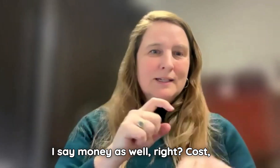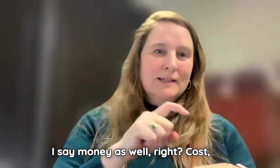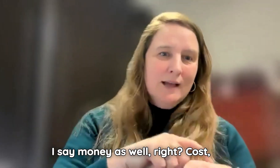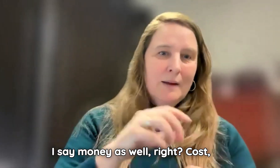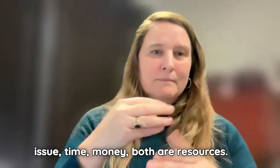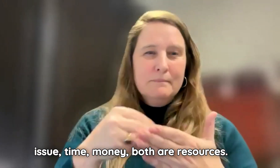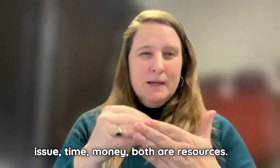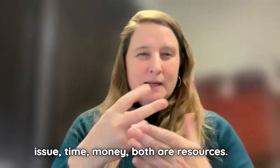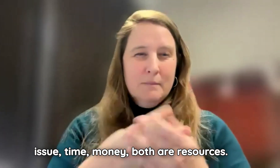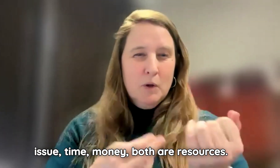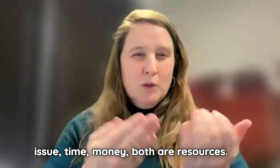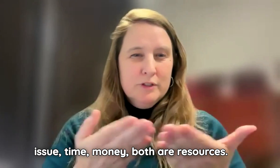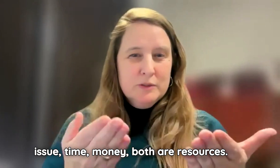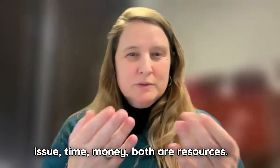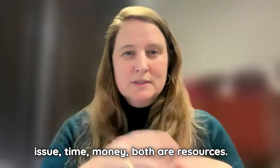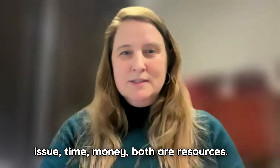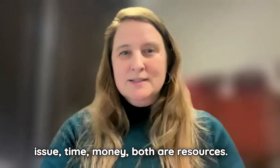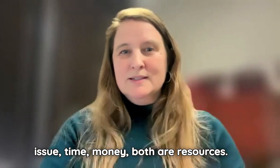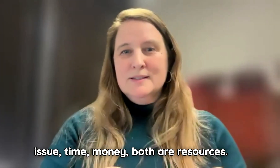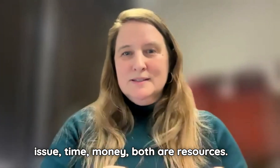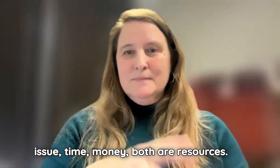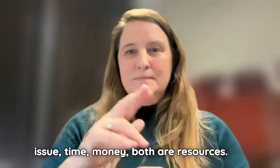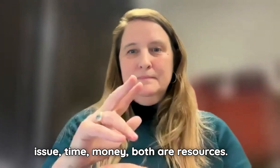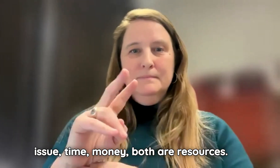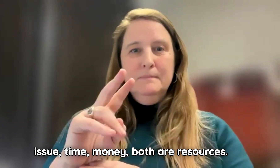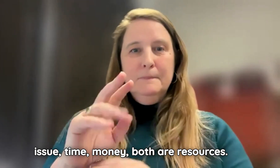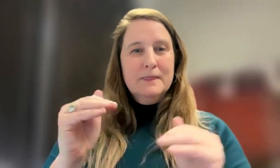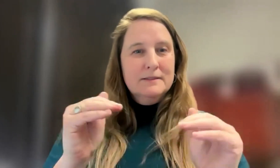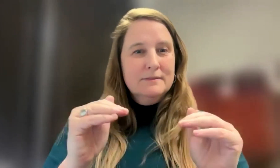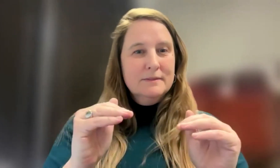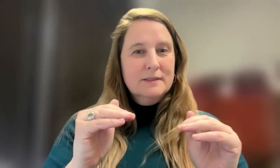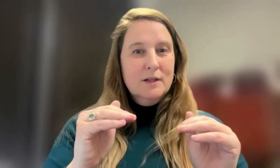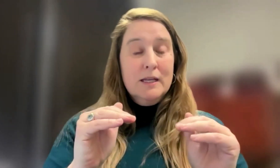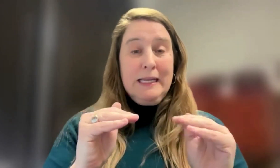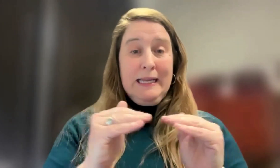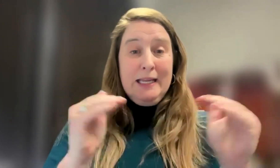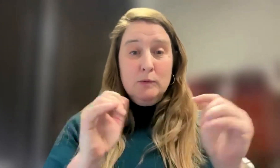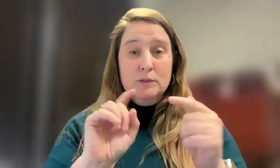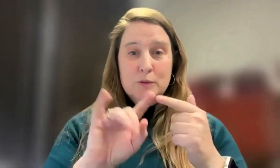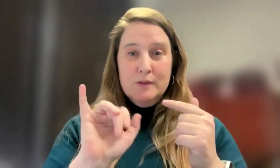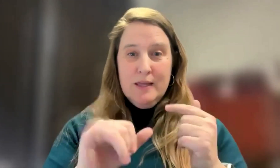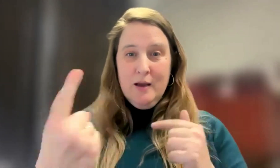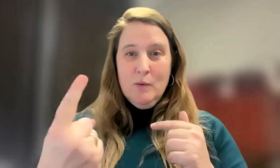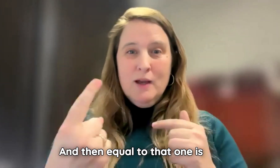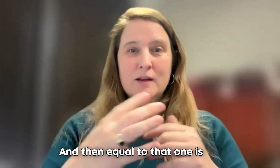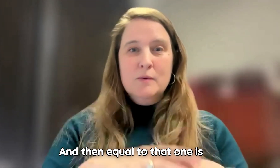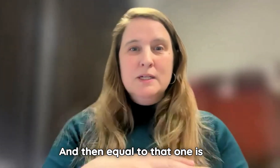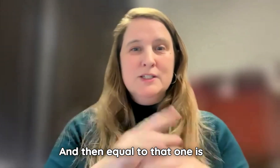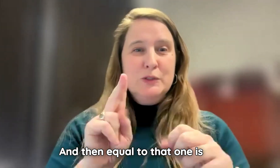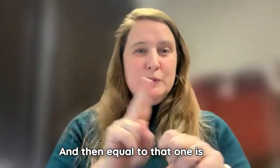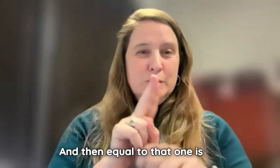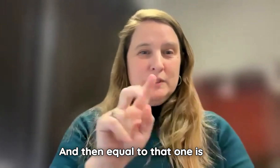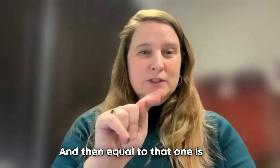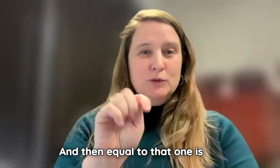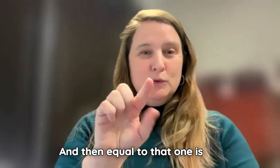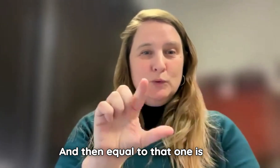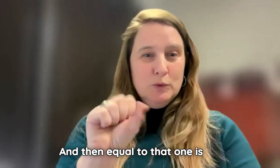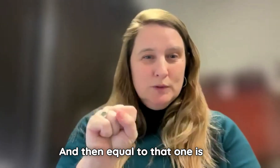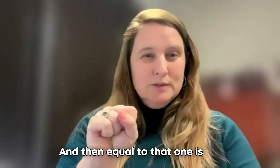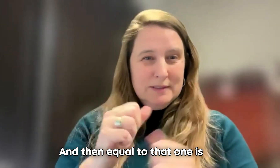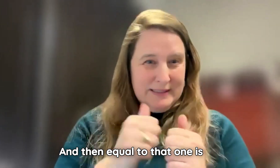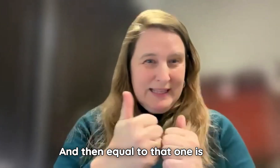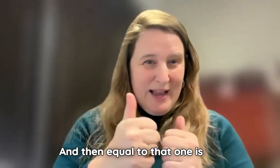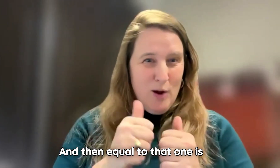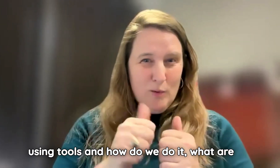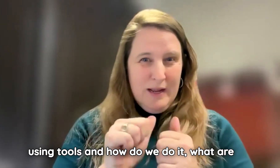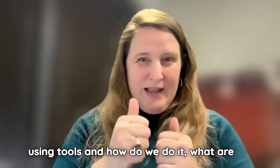right? Cost issue, time, money, both are resources. Um, and then equal to that